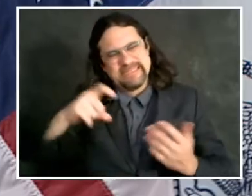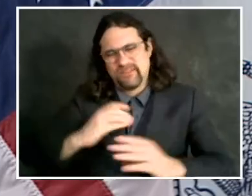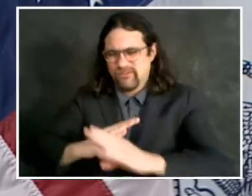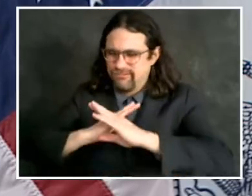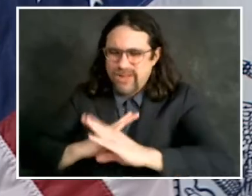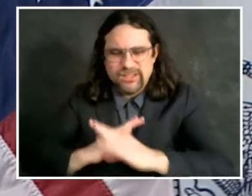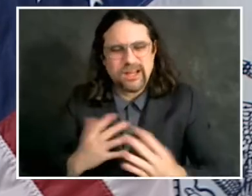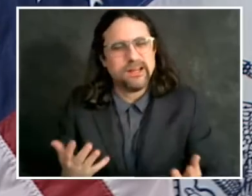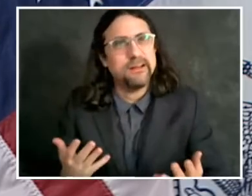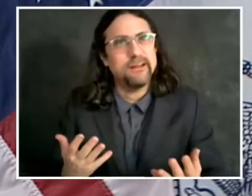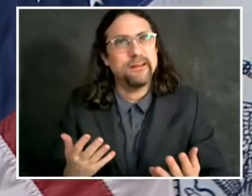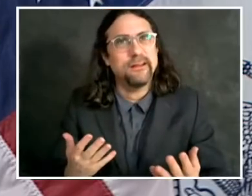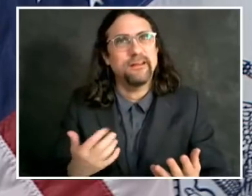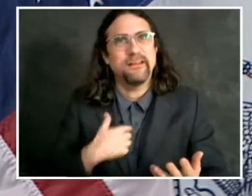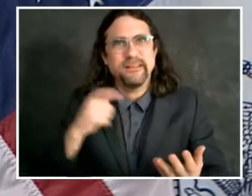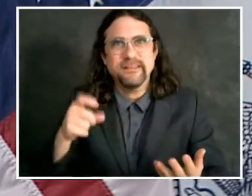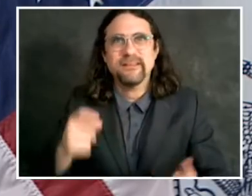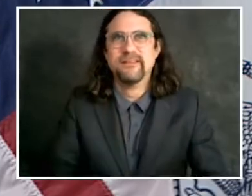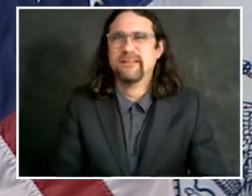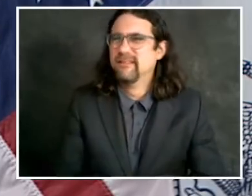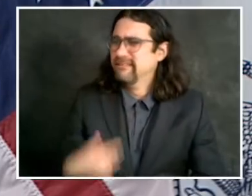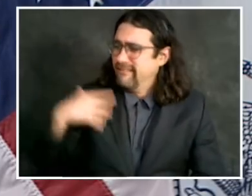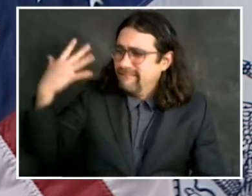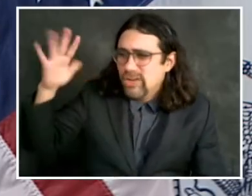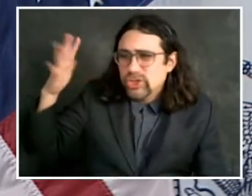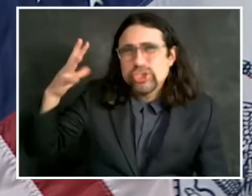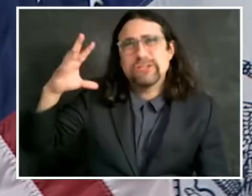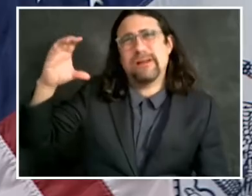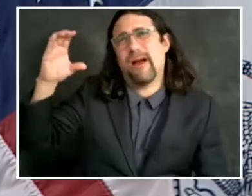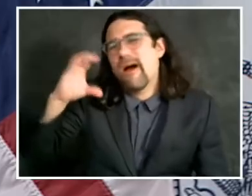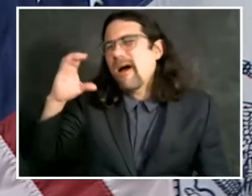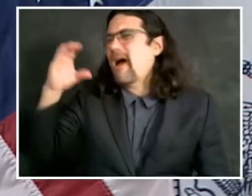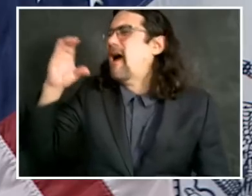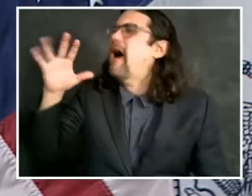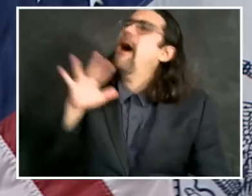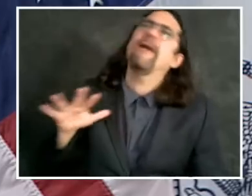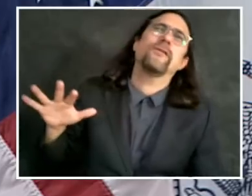here, but it was nowhere near the number we would need. Well,